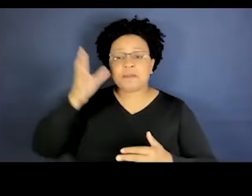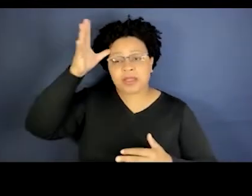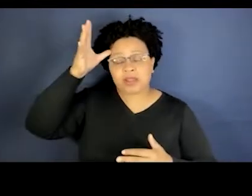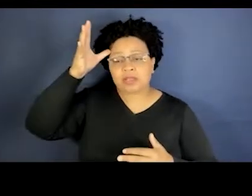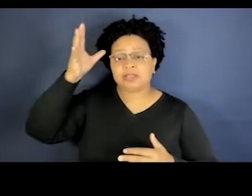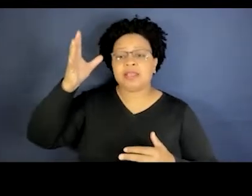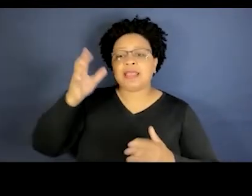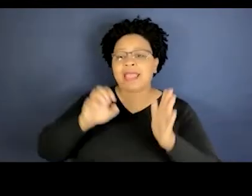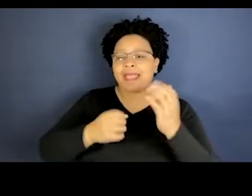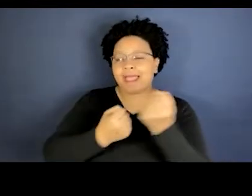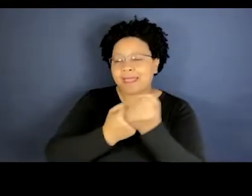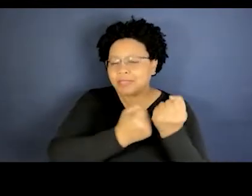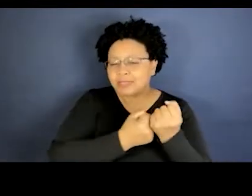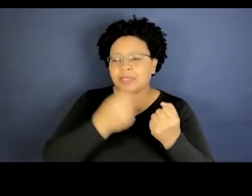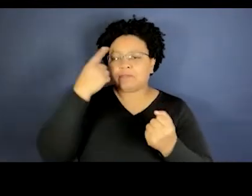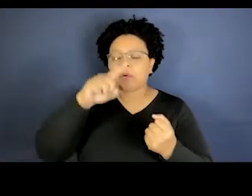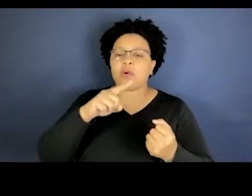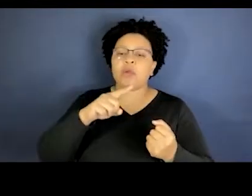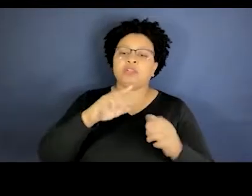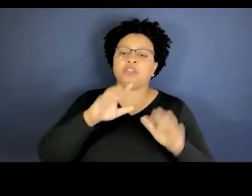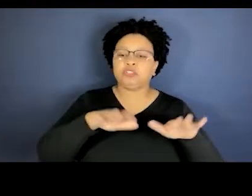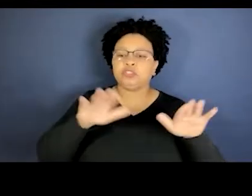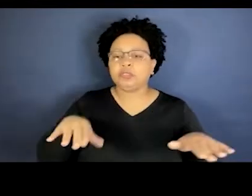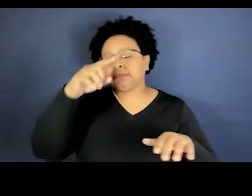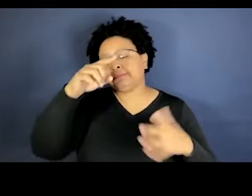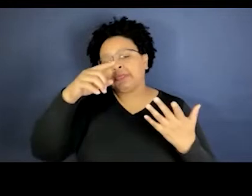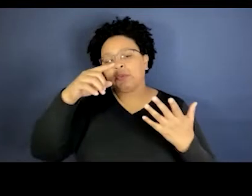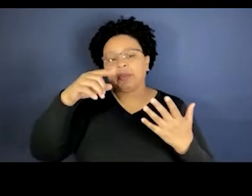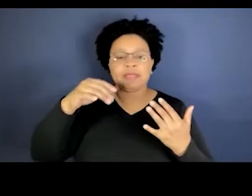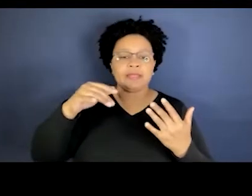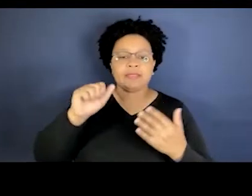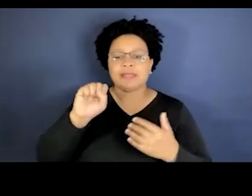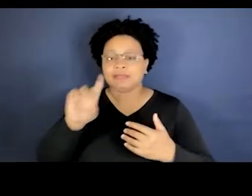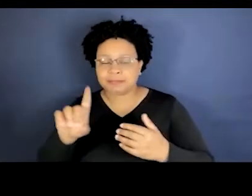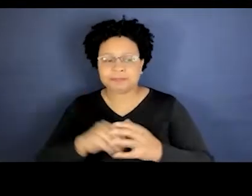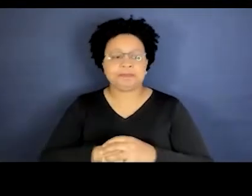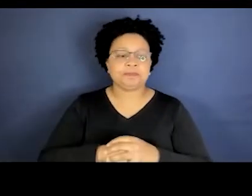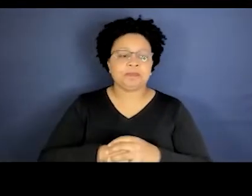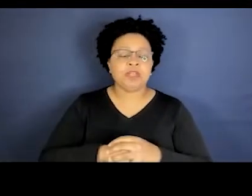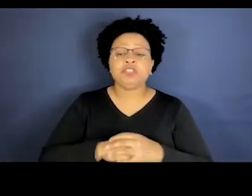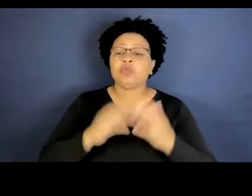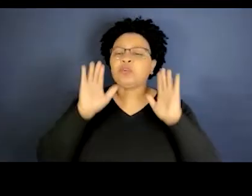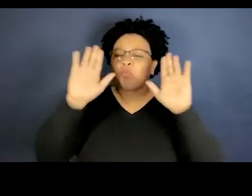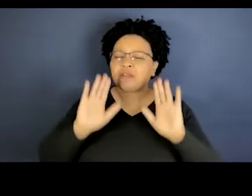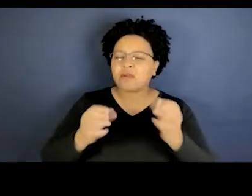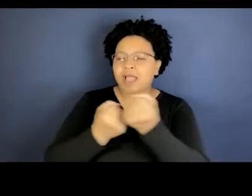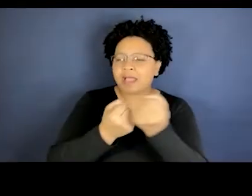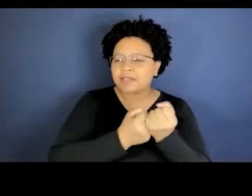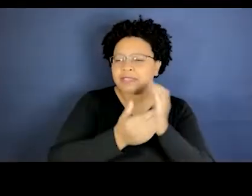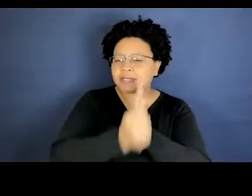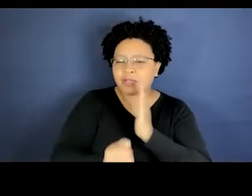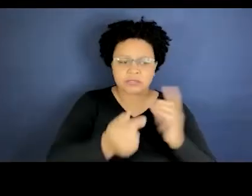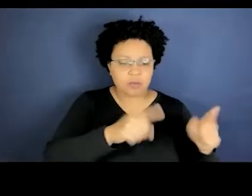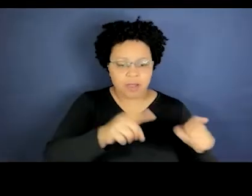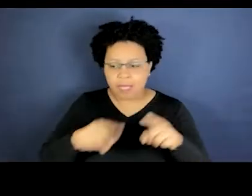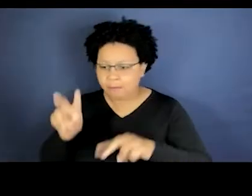children on the autism spectrum. So I knew from the previous study, right, that there were these amazing advocacy skills that were happening, that, you